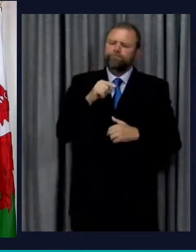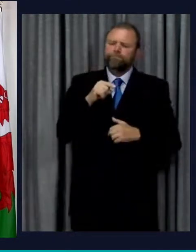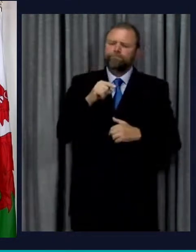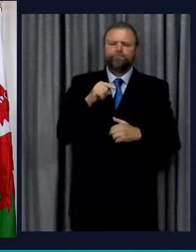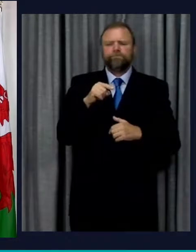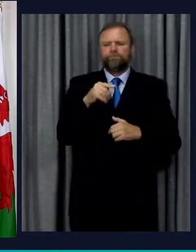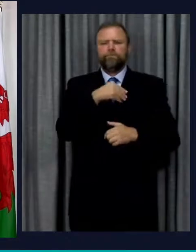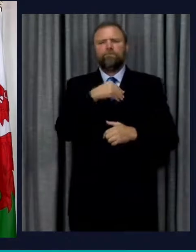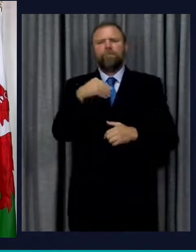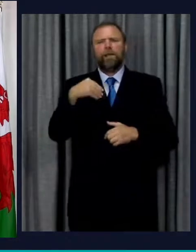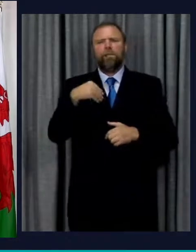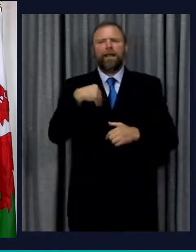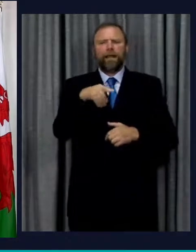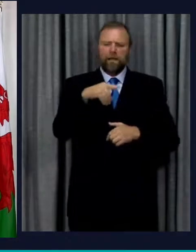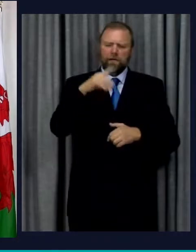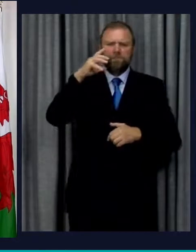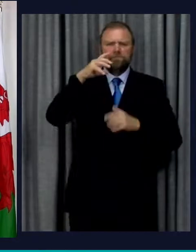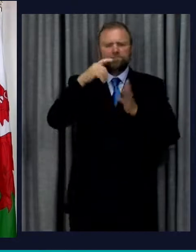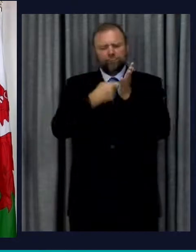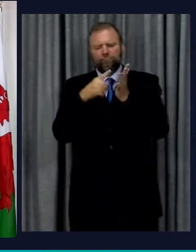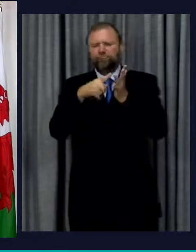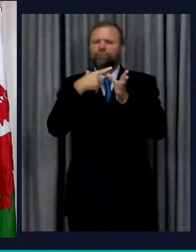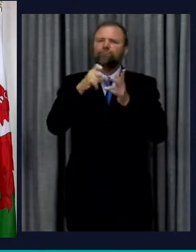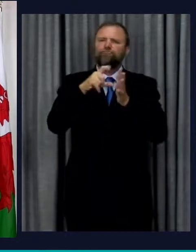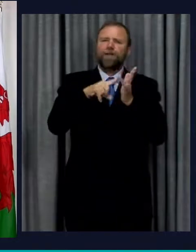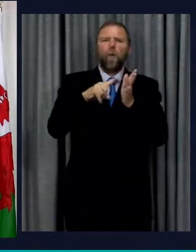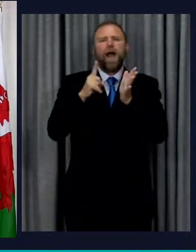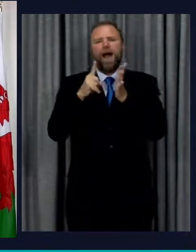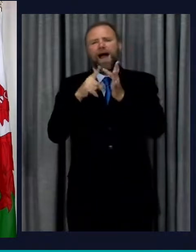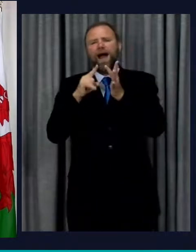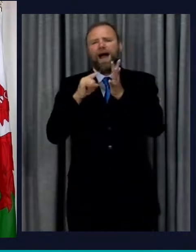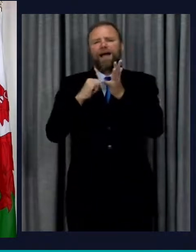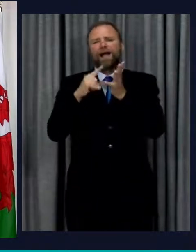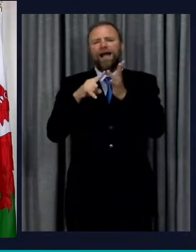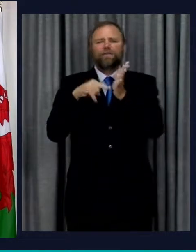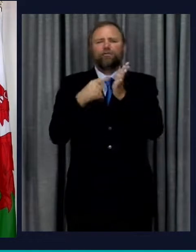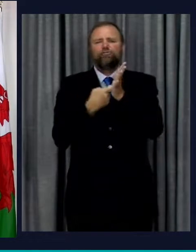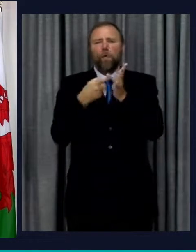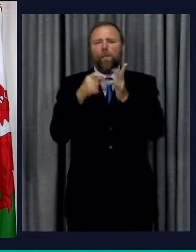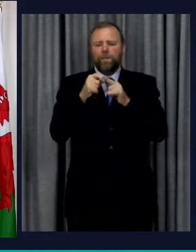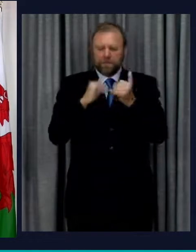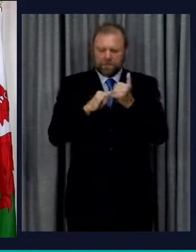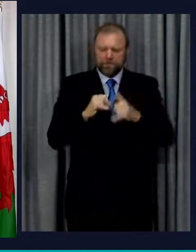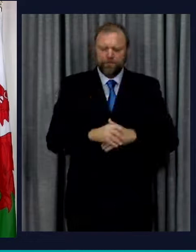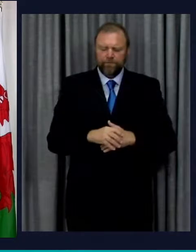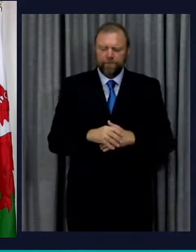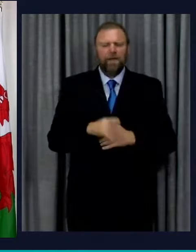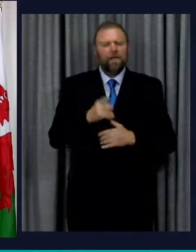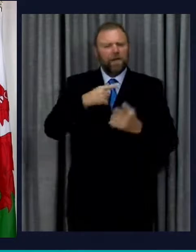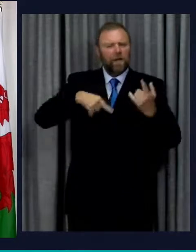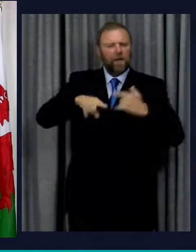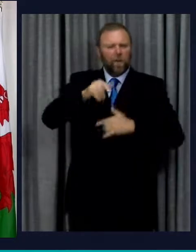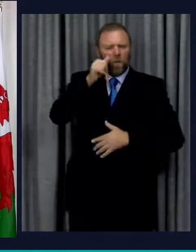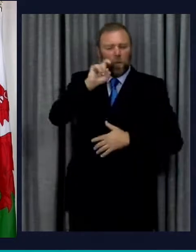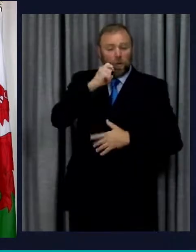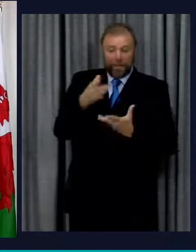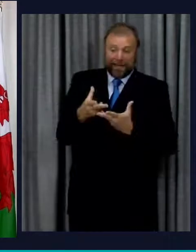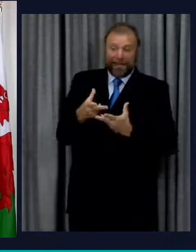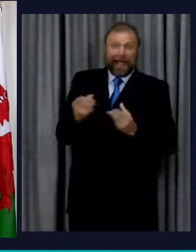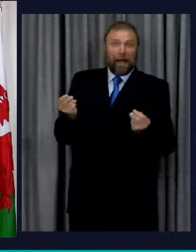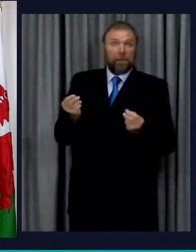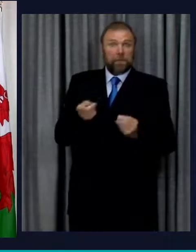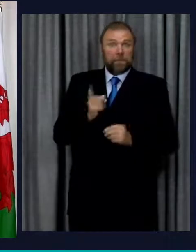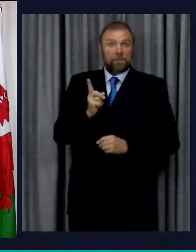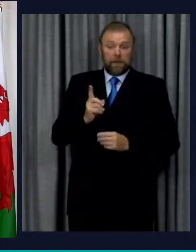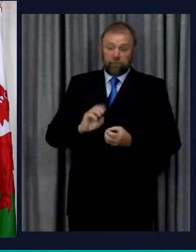medical radioisotopes for treatment in our health service. Now, we do know there's going to be a gap in the not too distant future in radioisotope production. So we're going to